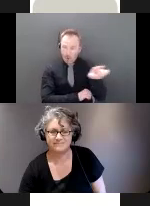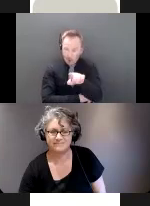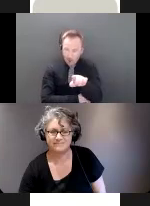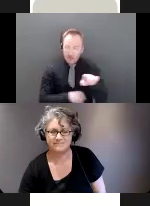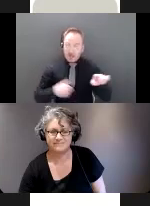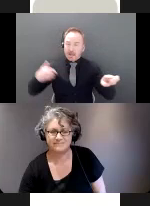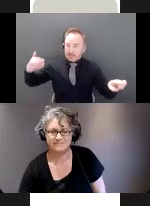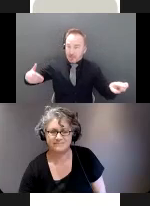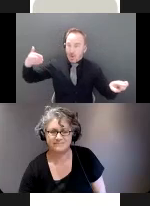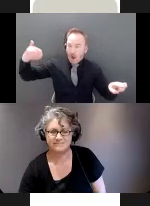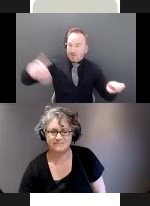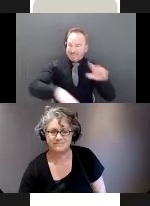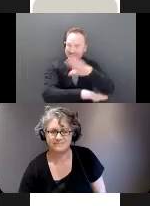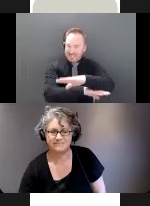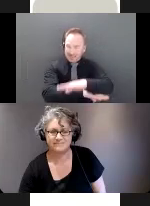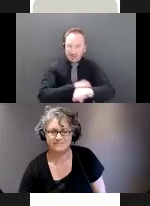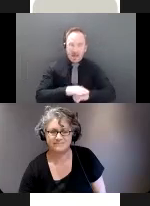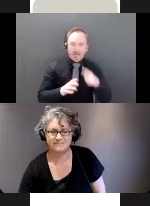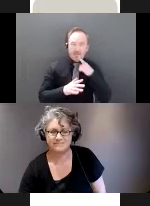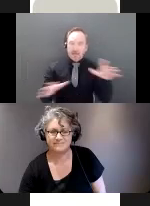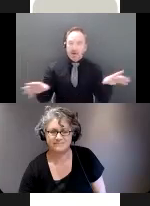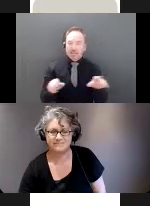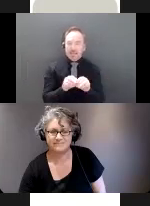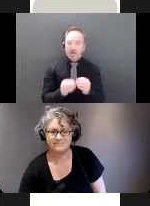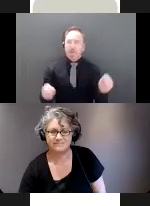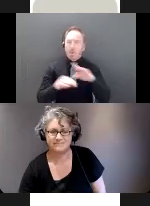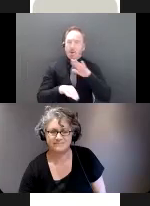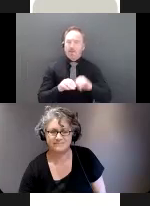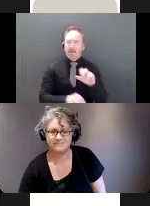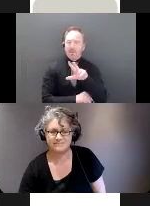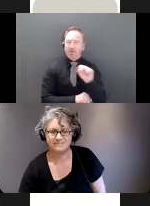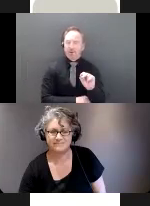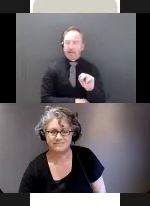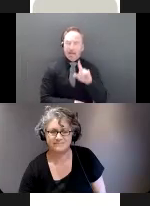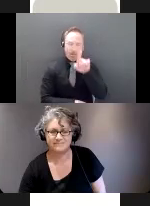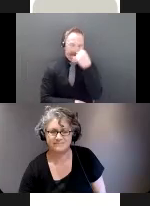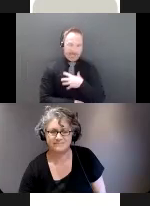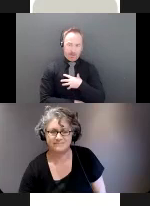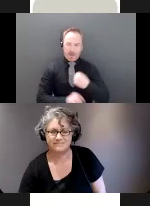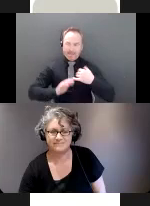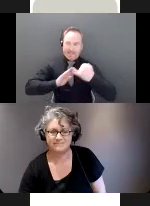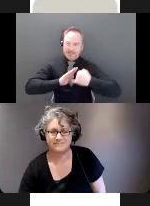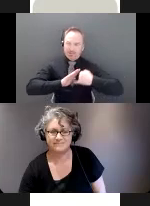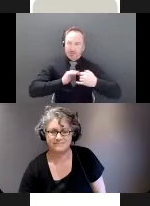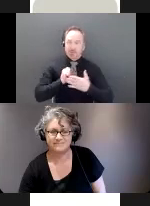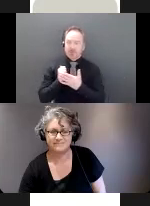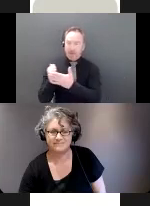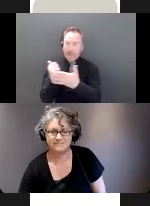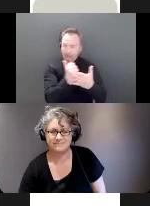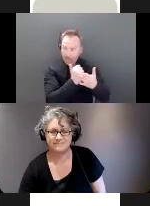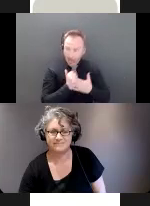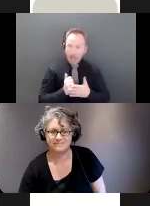presentation. There's over 30 black and white illustrations focused on helping service providers across sectors really understand